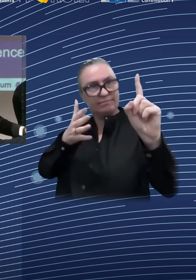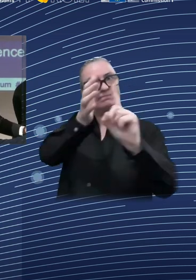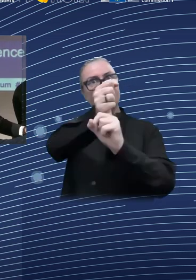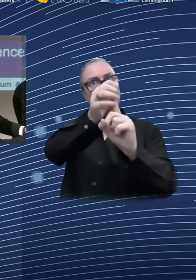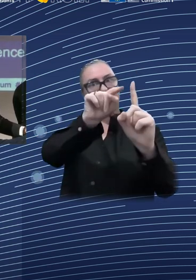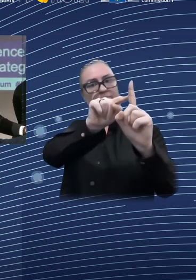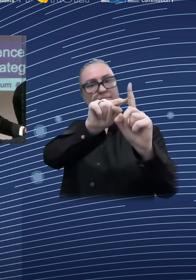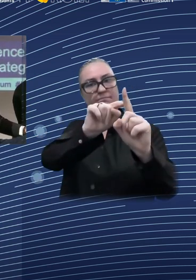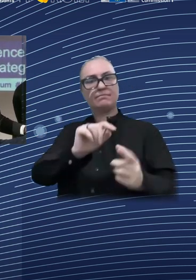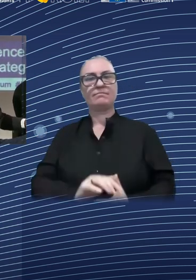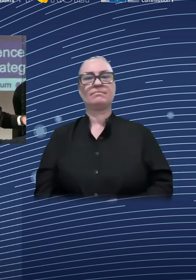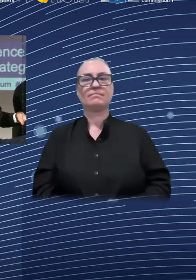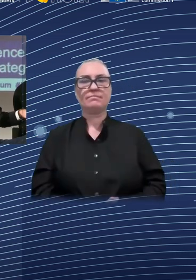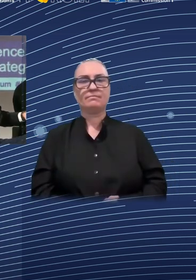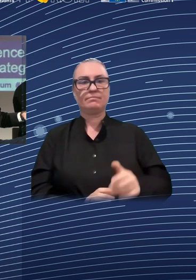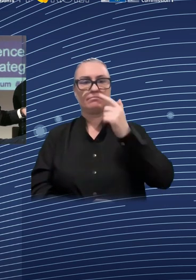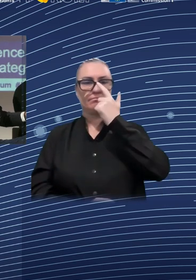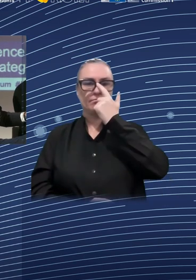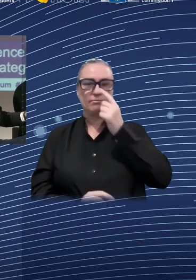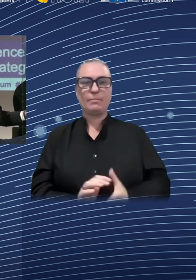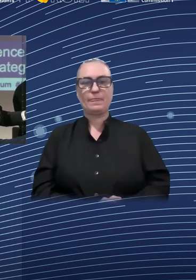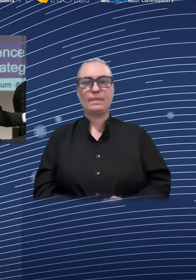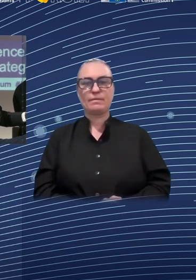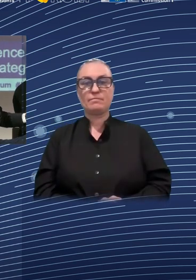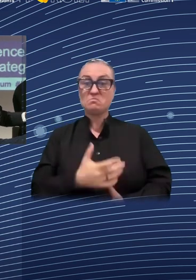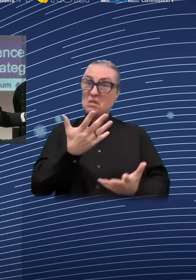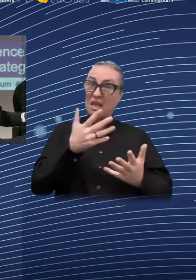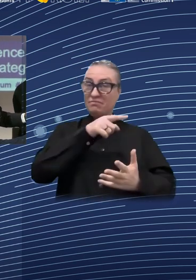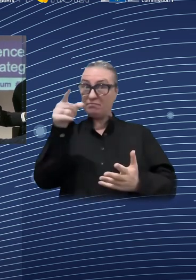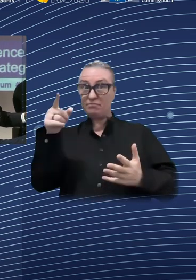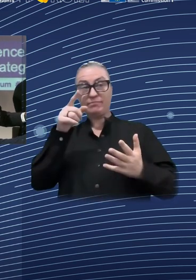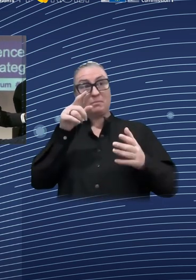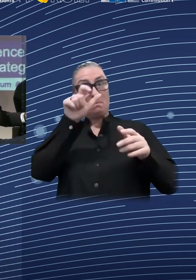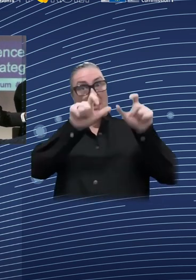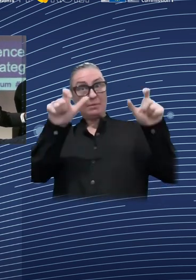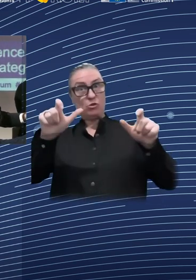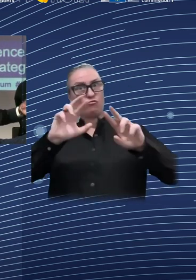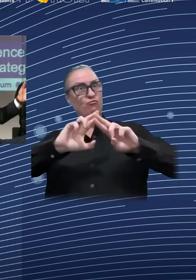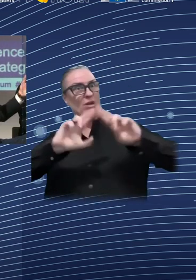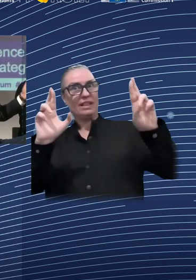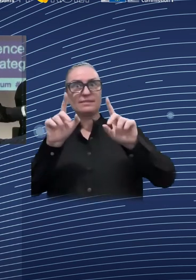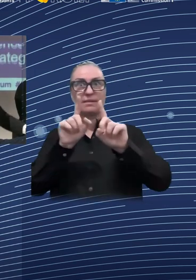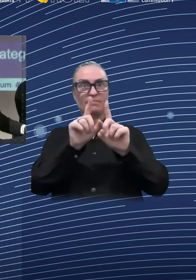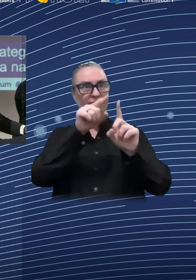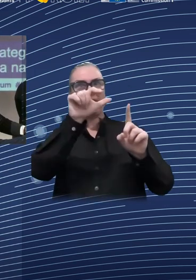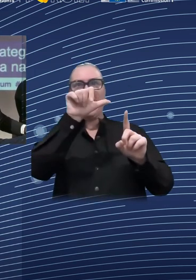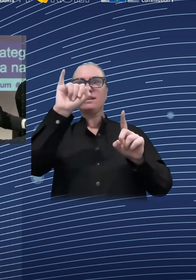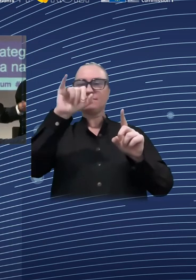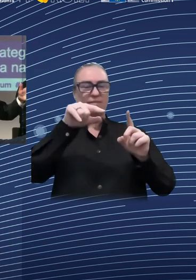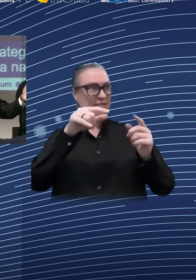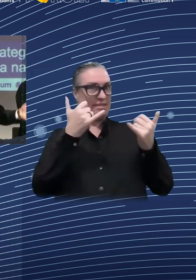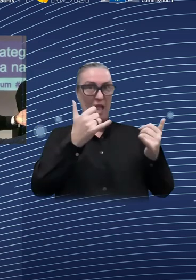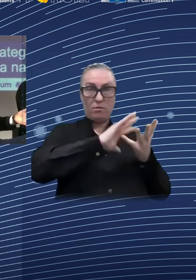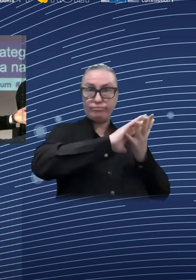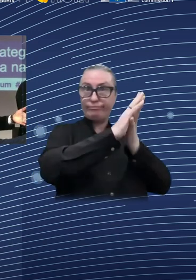of Enterprise. And then we also have a national digital strategy, Harnessing Digital, as you can see behind me.